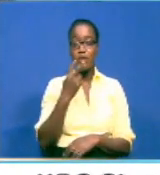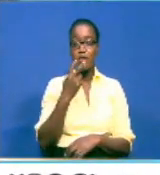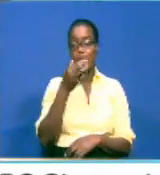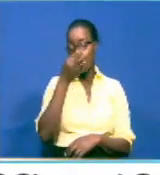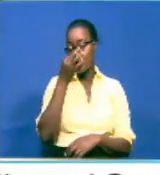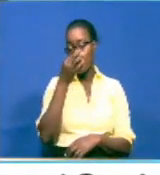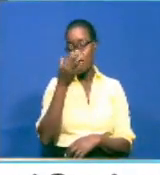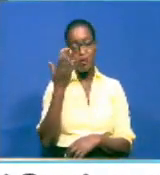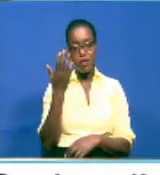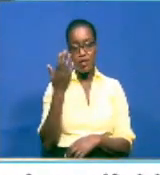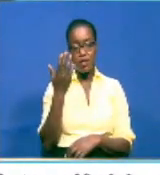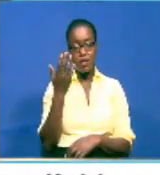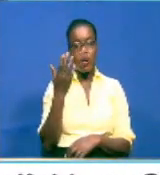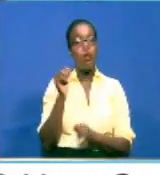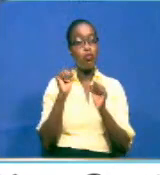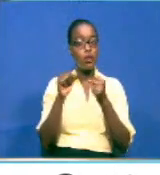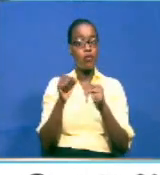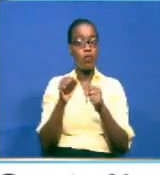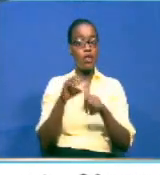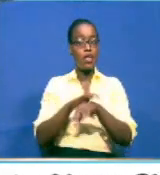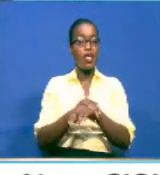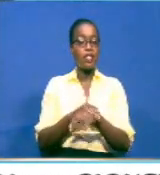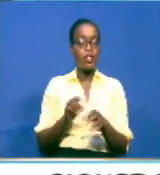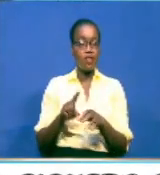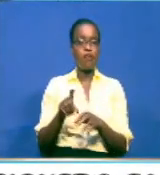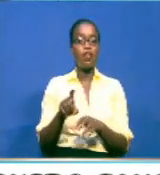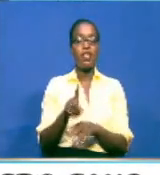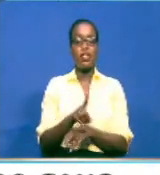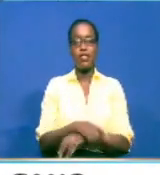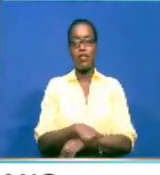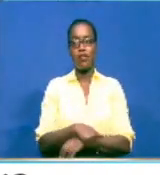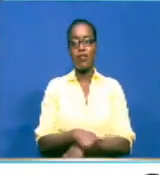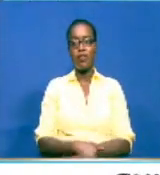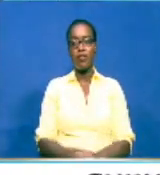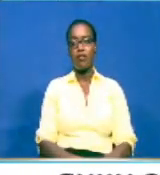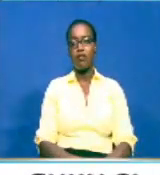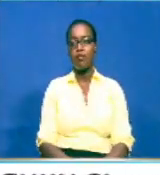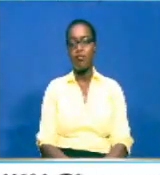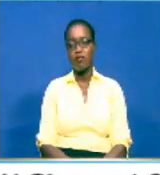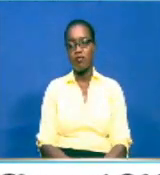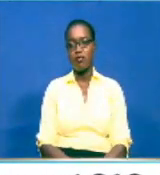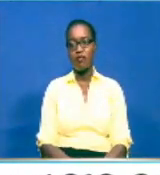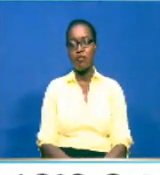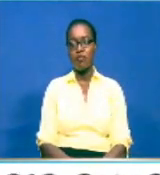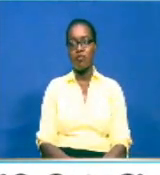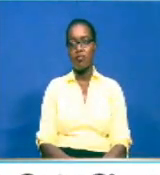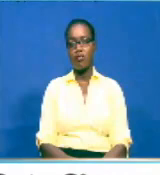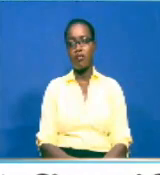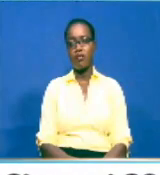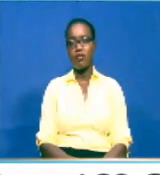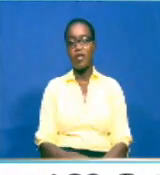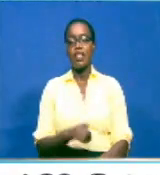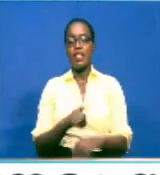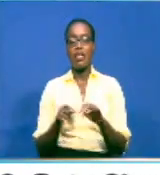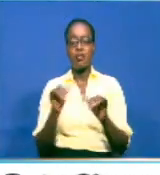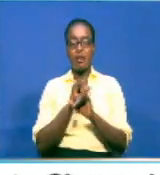potential source that would help transmit this virus. So after how long do you switch it on? Once it is cleaned,